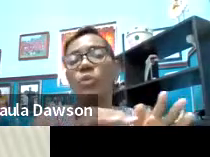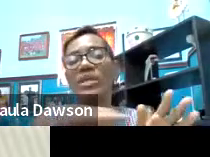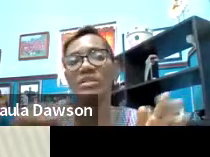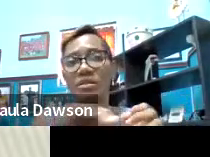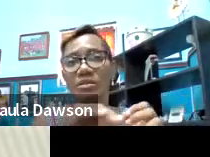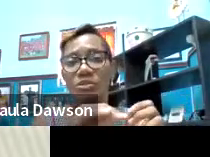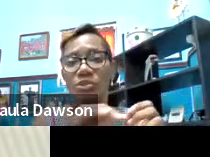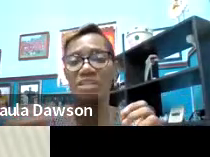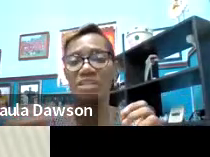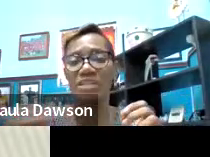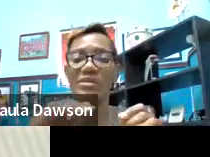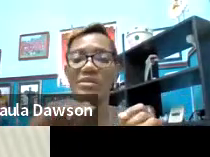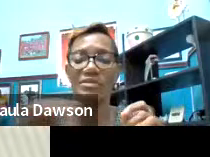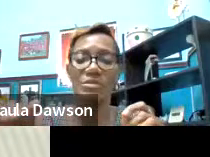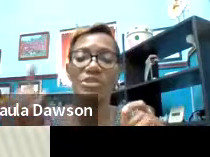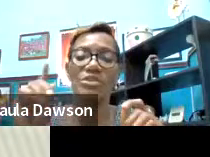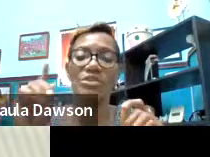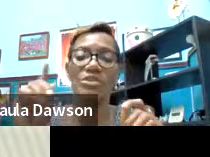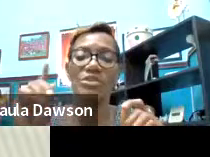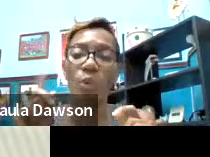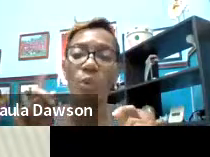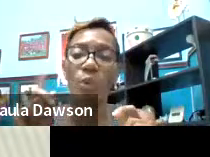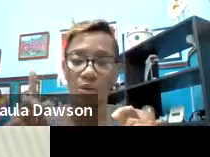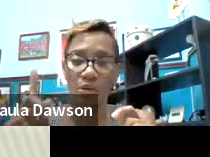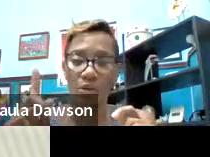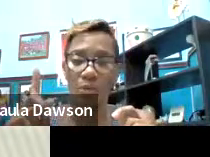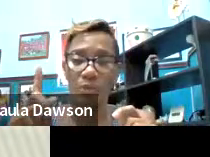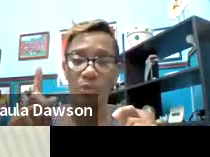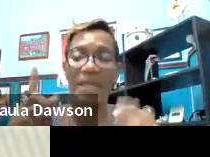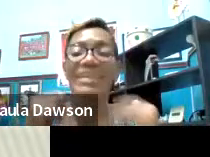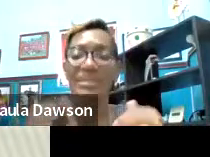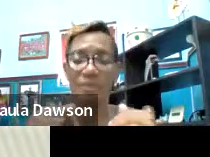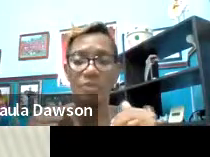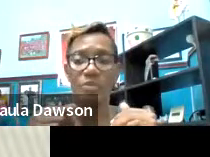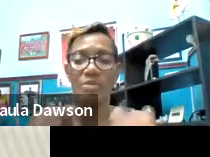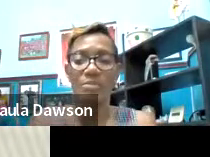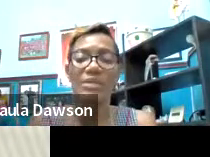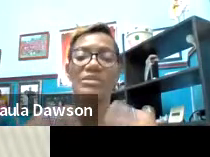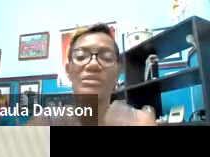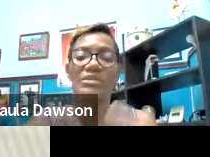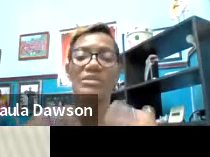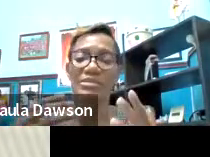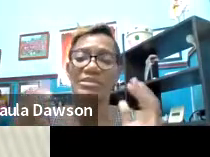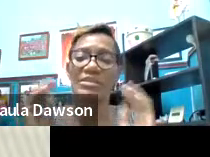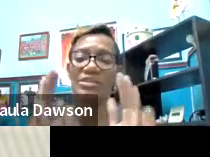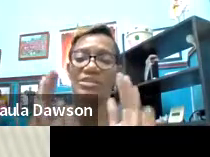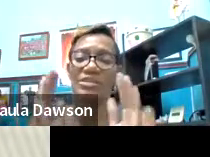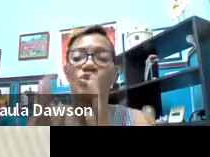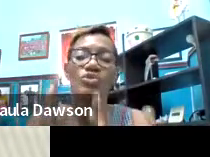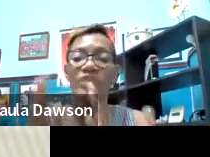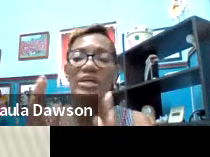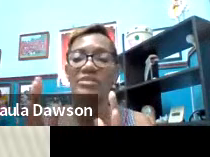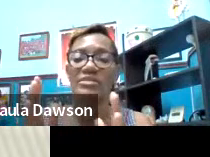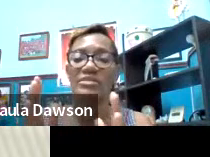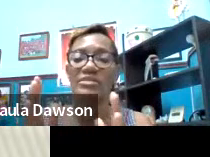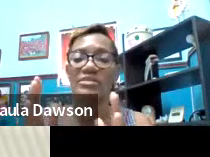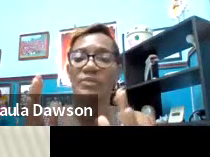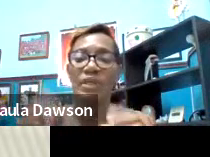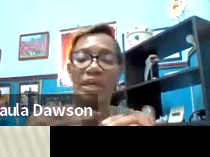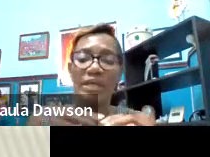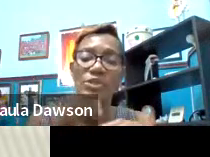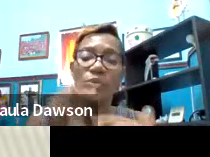nerve will transmit information slower. And that's what we want, because in spasticity, it's transmitting too